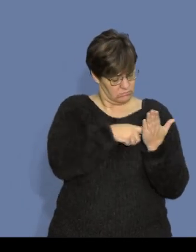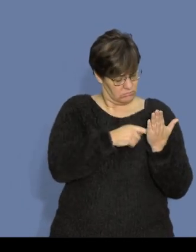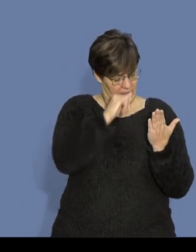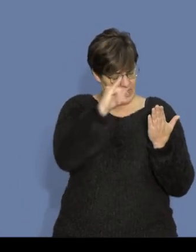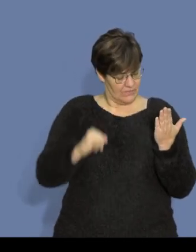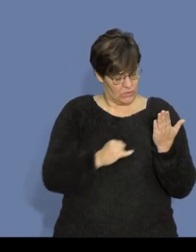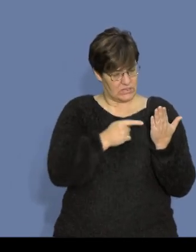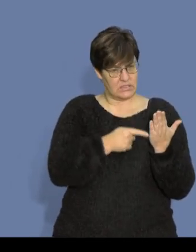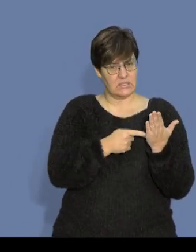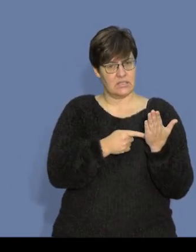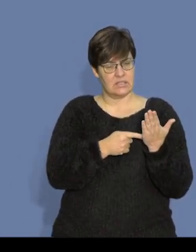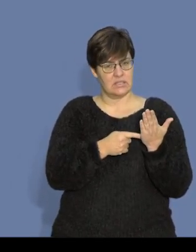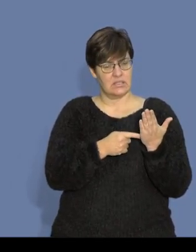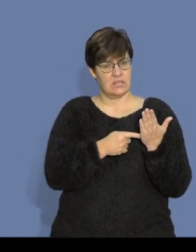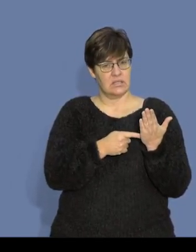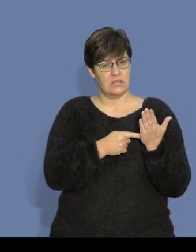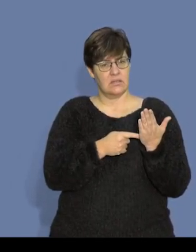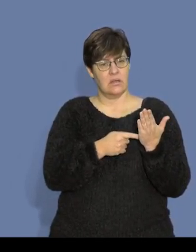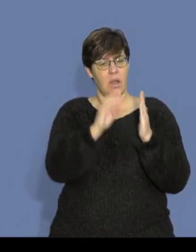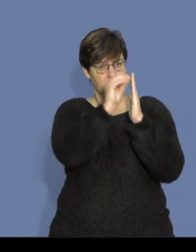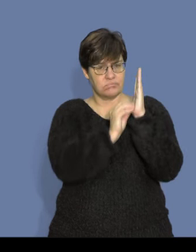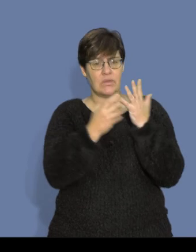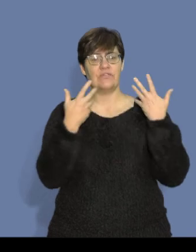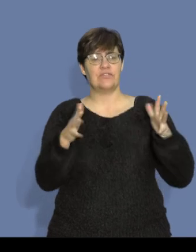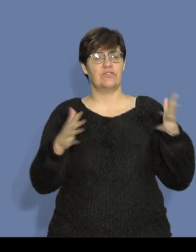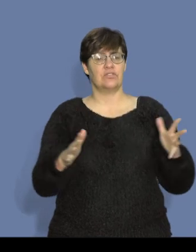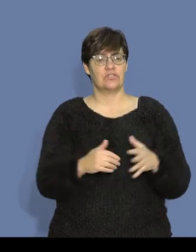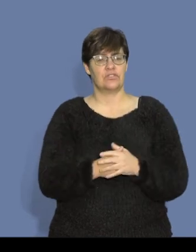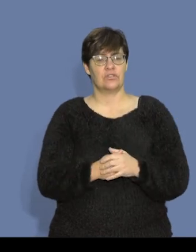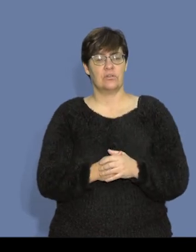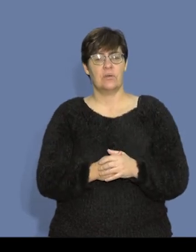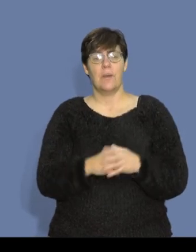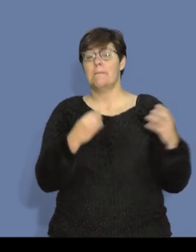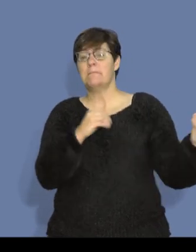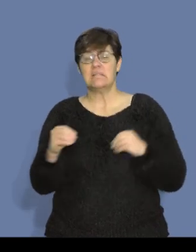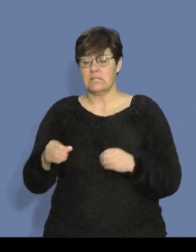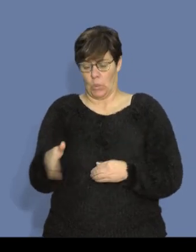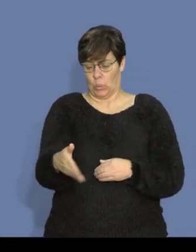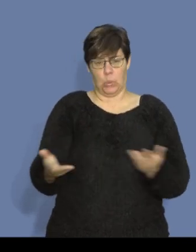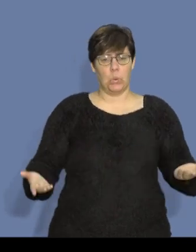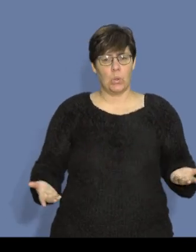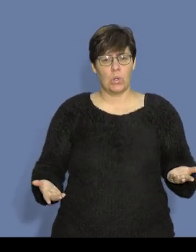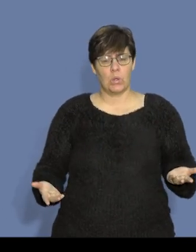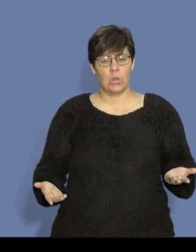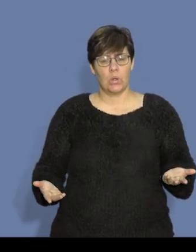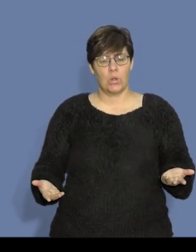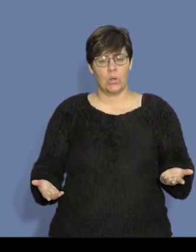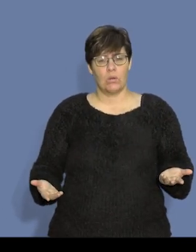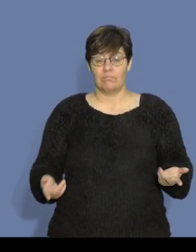an invoice which is signed and recorded, but the business does not